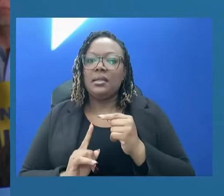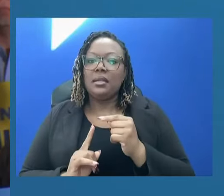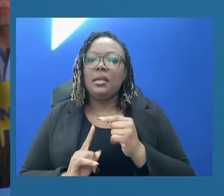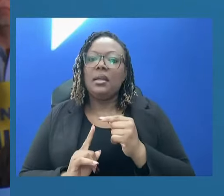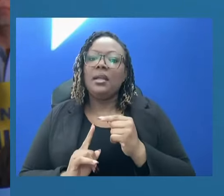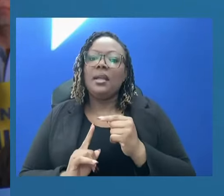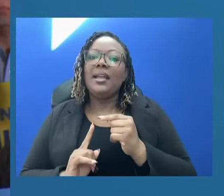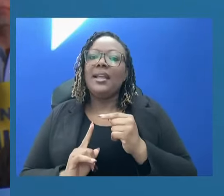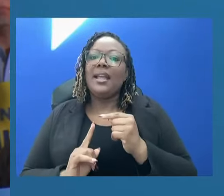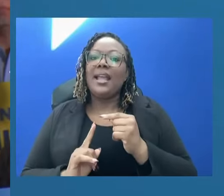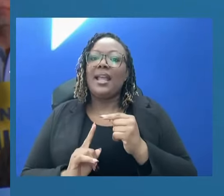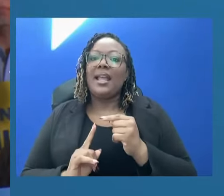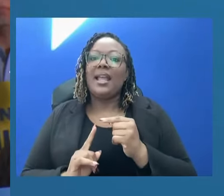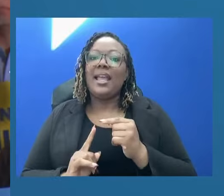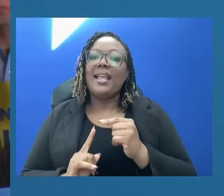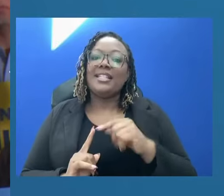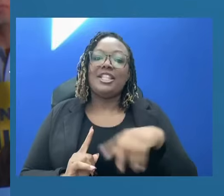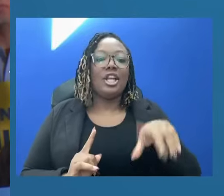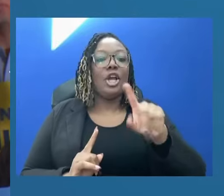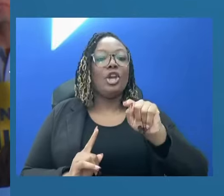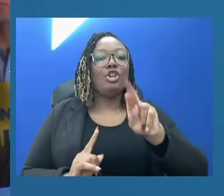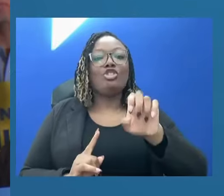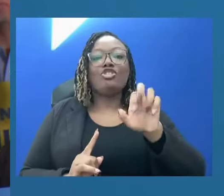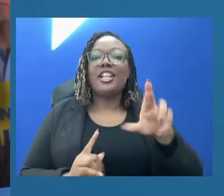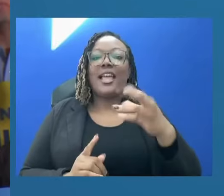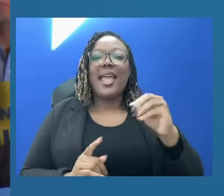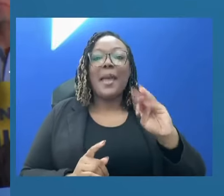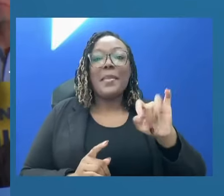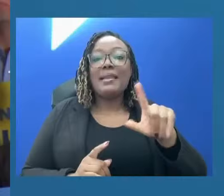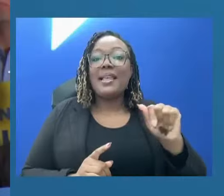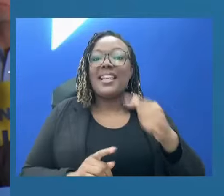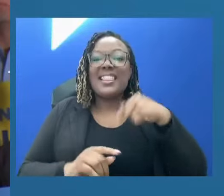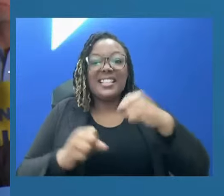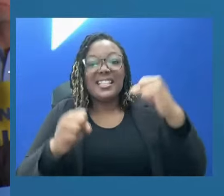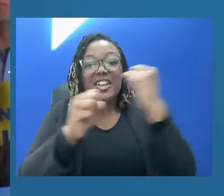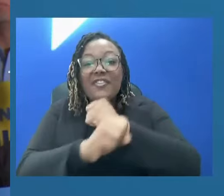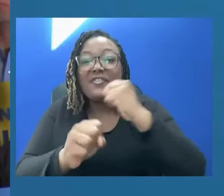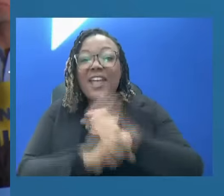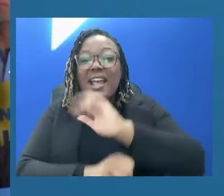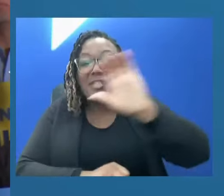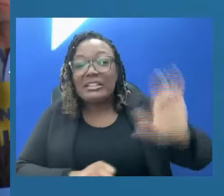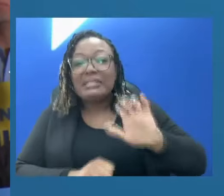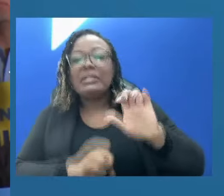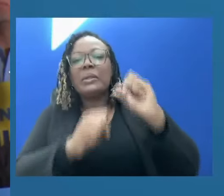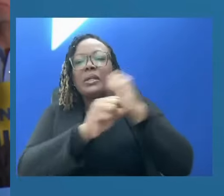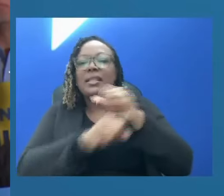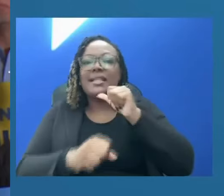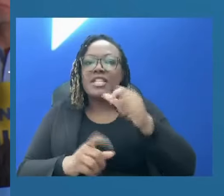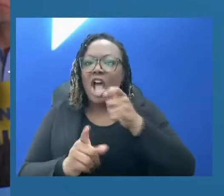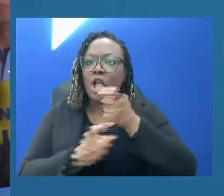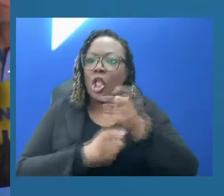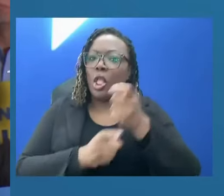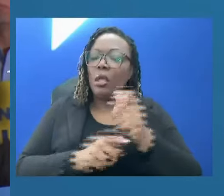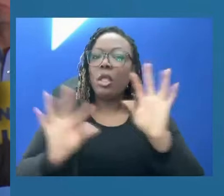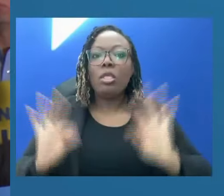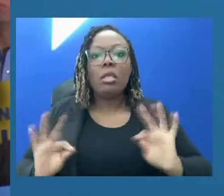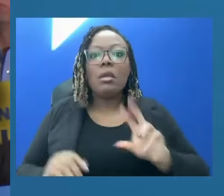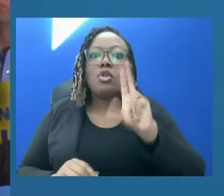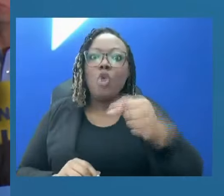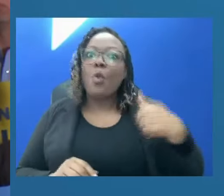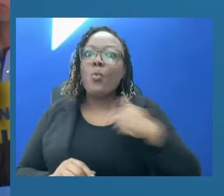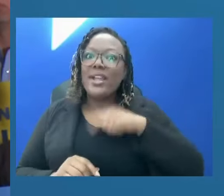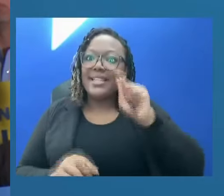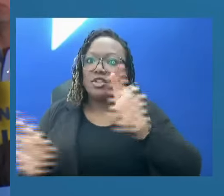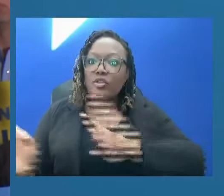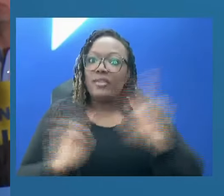the thriller in Manila. This is the fight of the century. This is no joke. We need to be ready. And I'll be